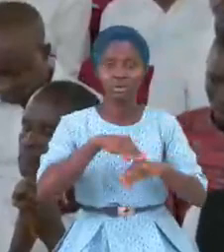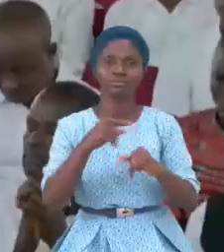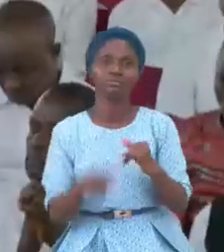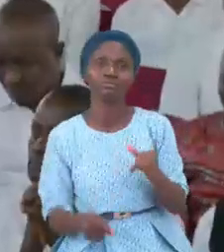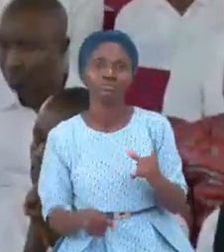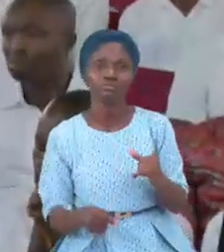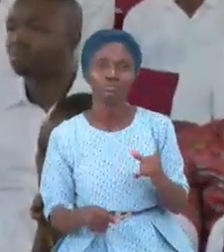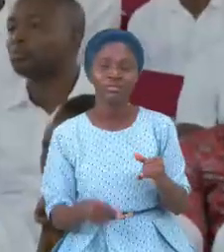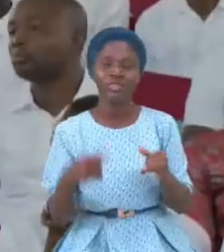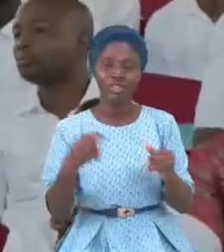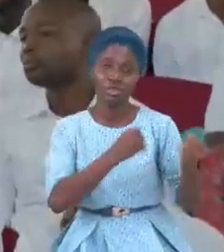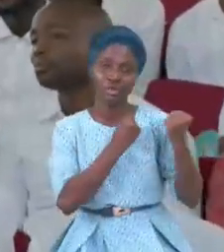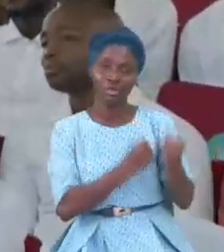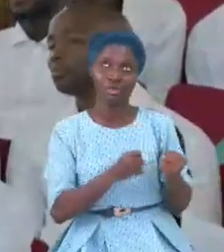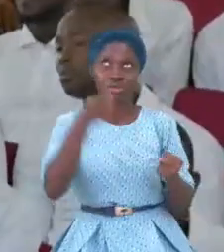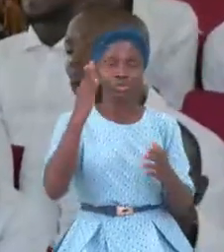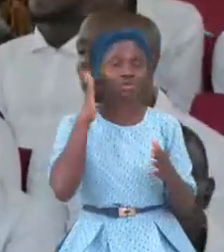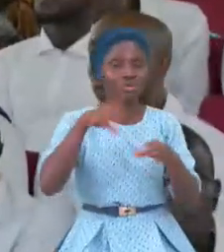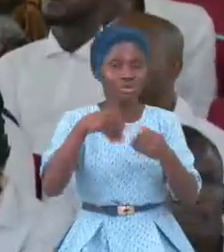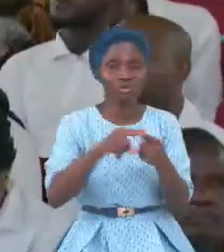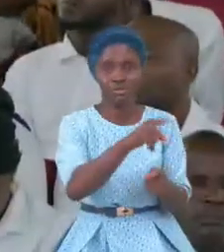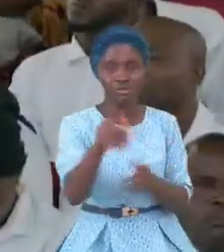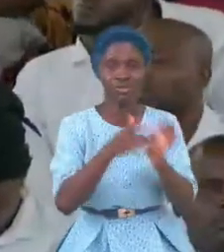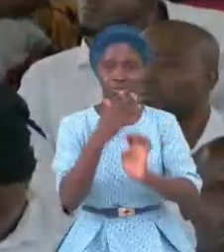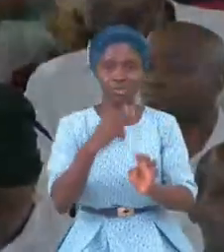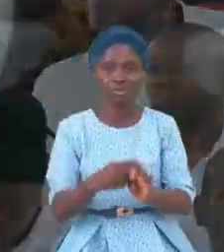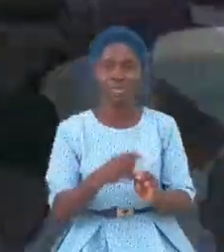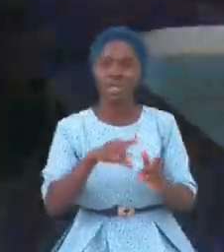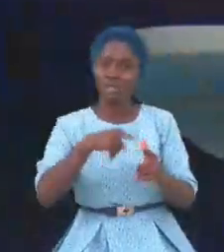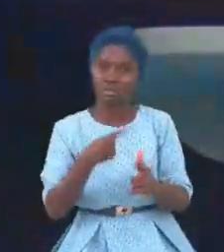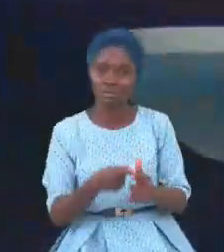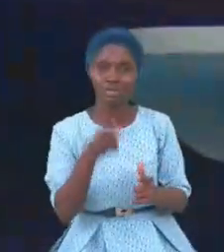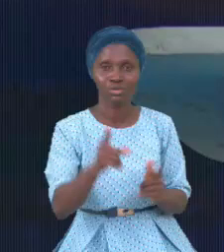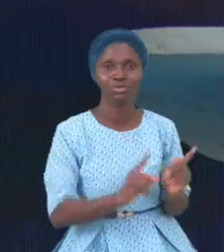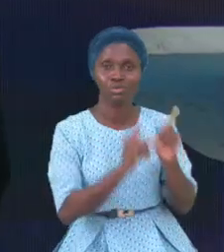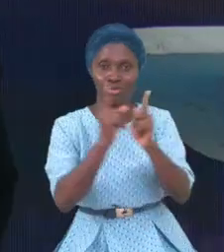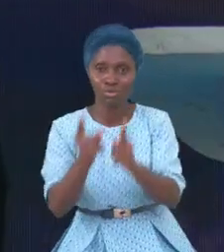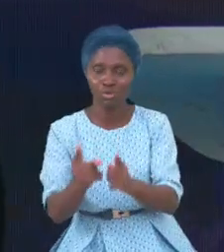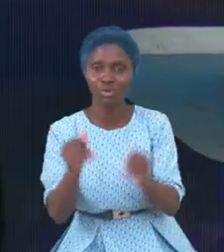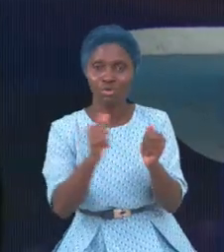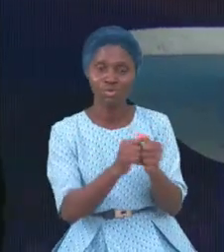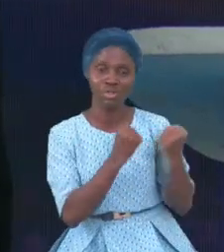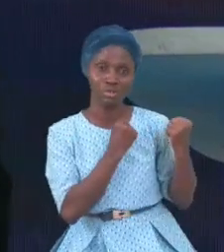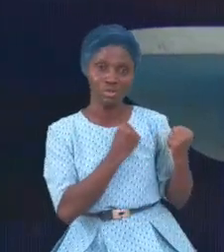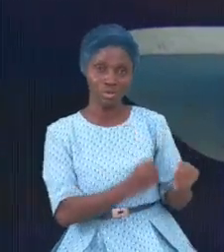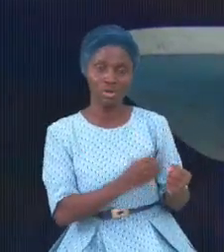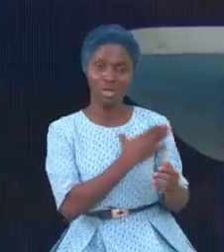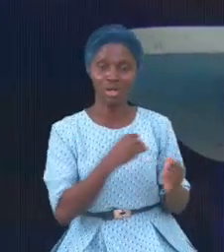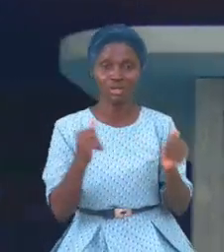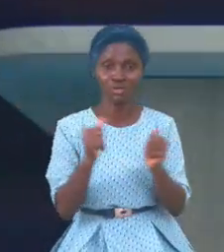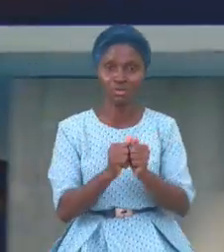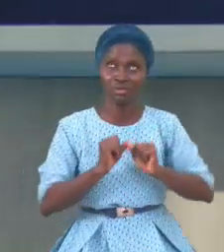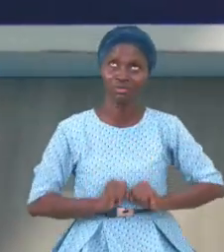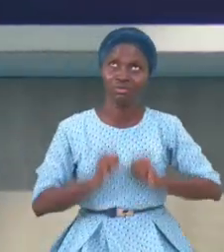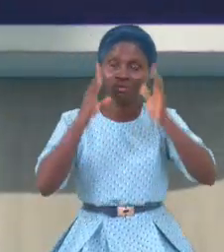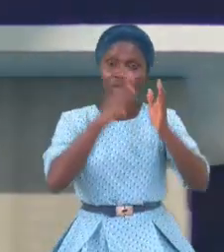then you go on with conviction, you go on with courage, and you go on with commitment. And then you get to the land, and you take the people